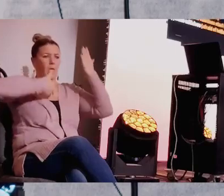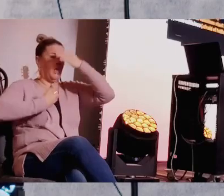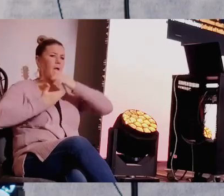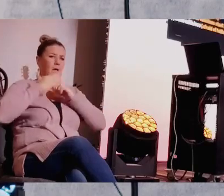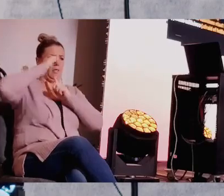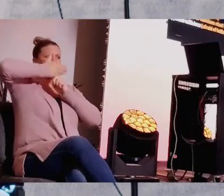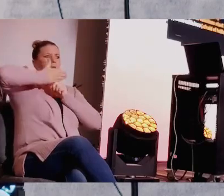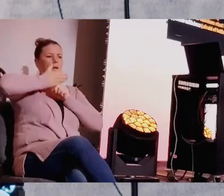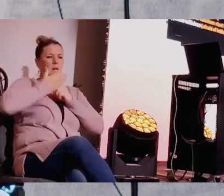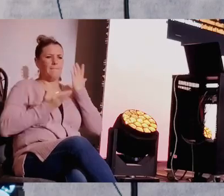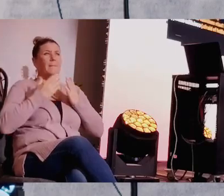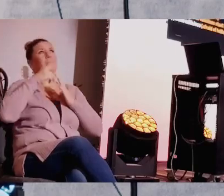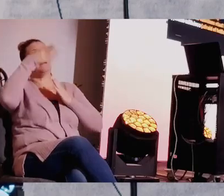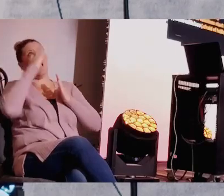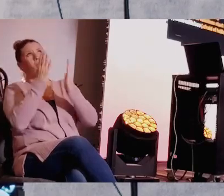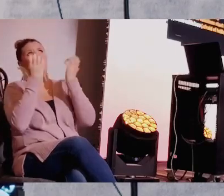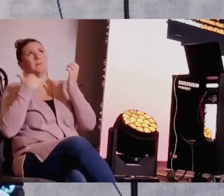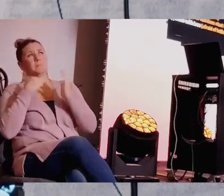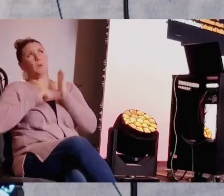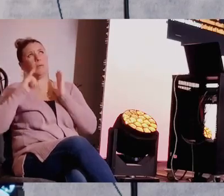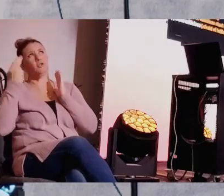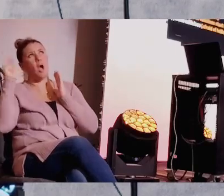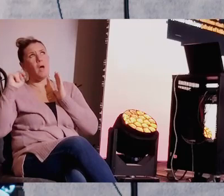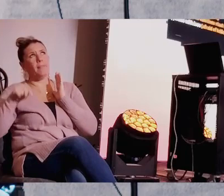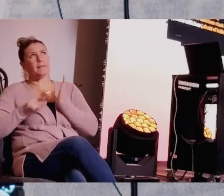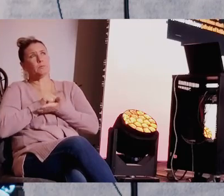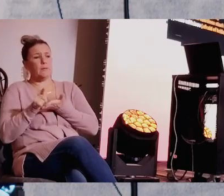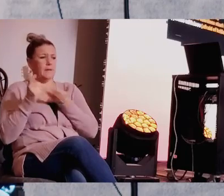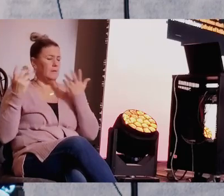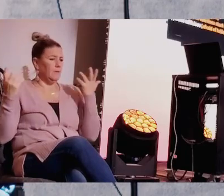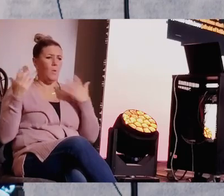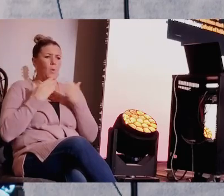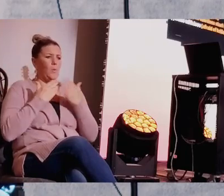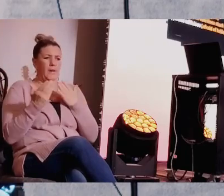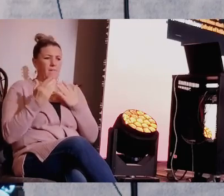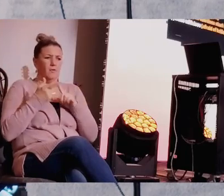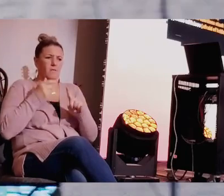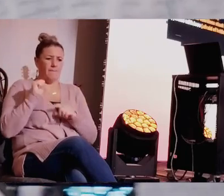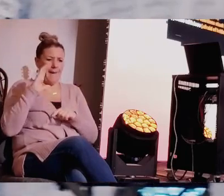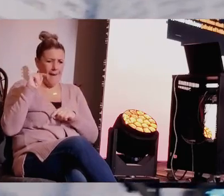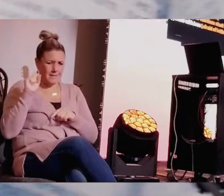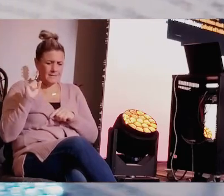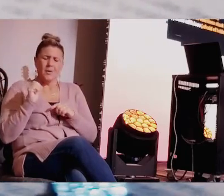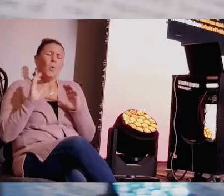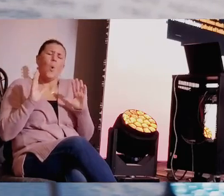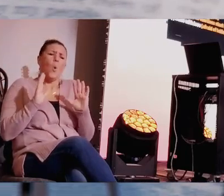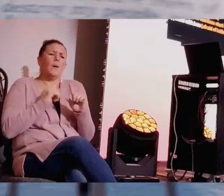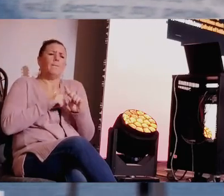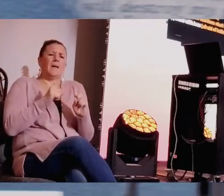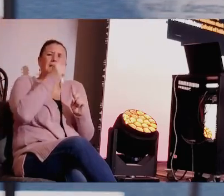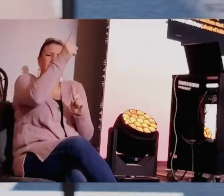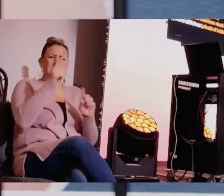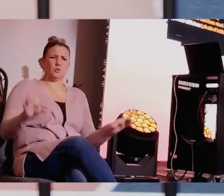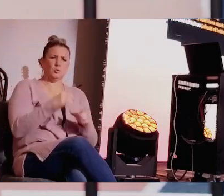Maybe God wants me to read John this week, or maybe God wants me to read, whatever it might be in Acts this week. No. You see, there's something that